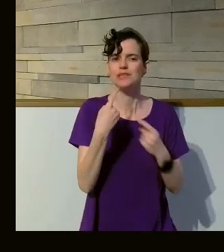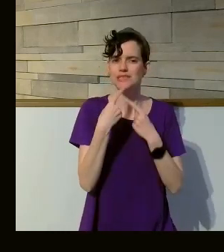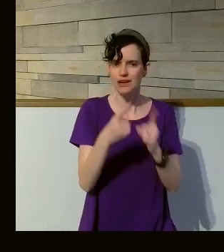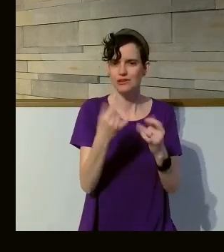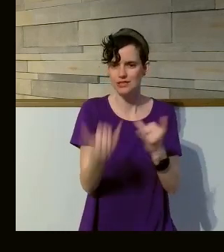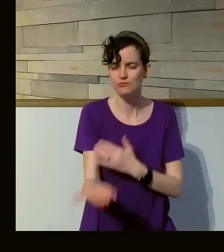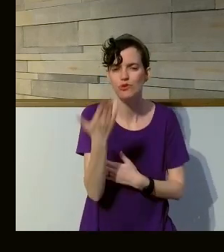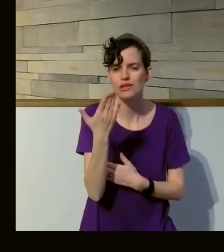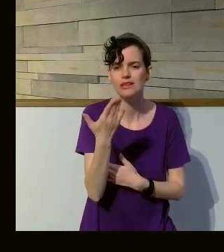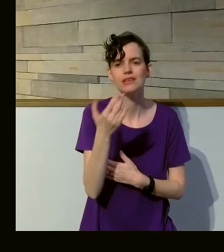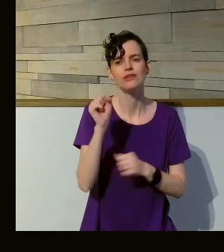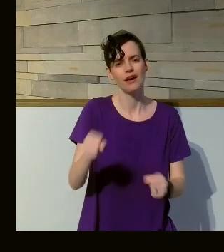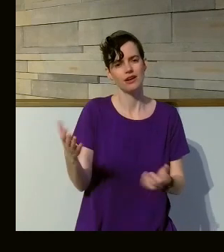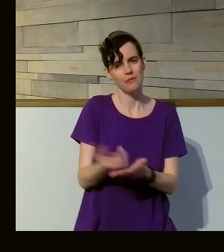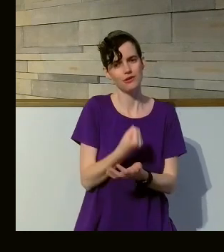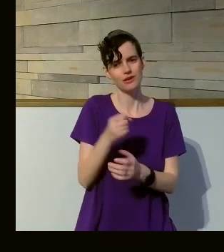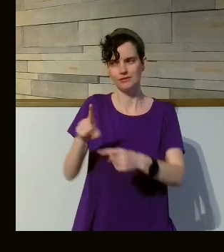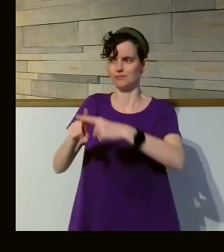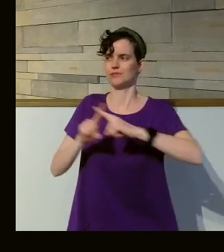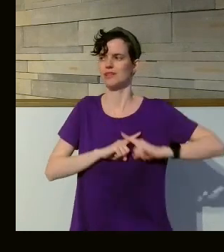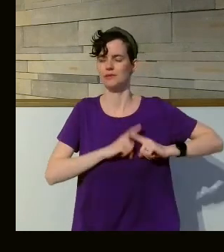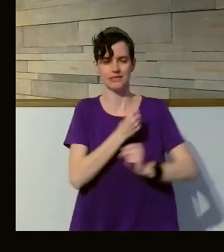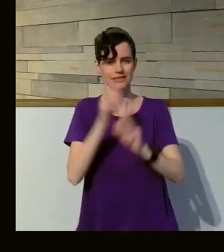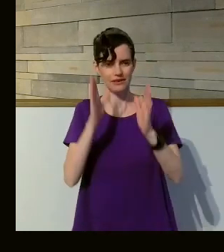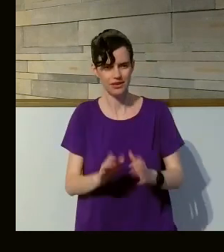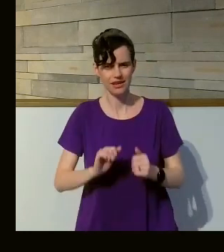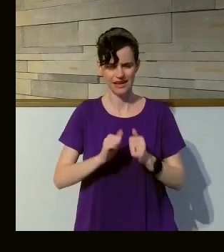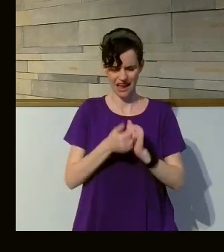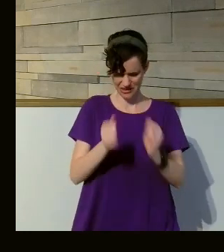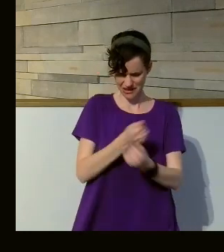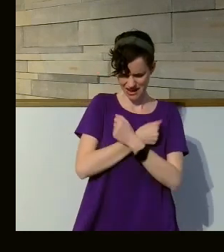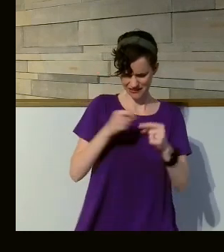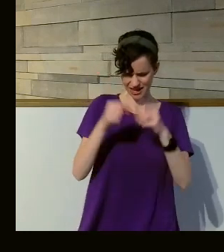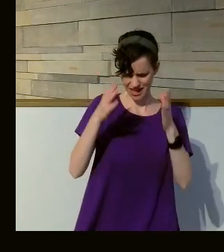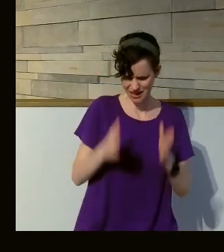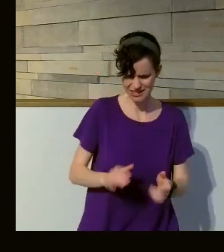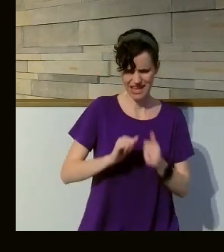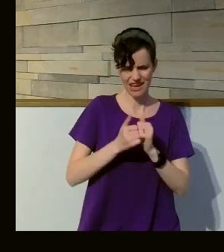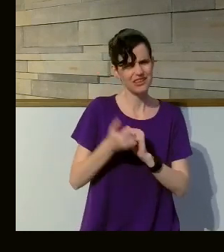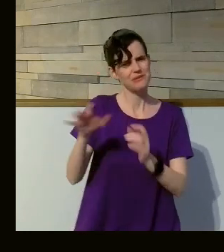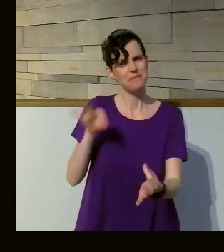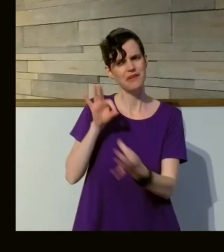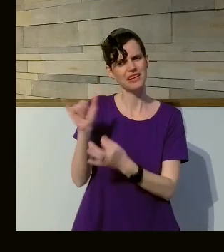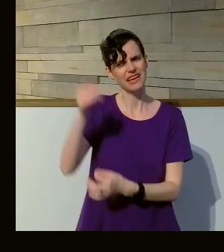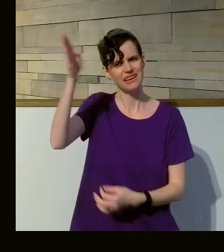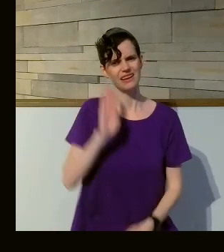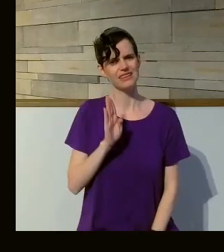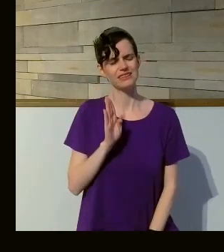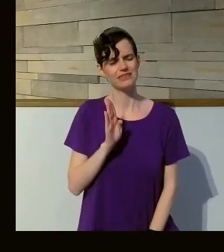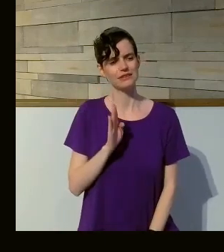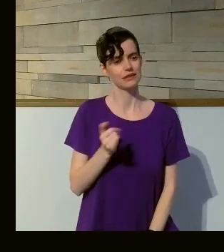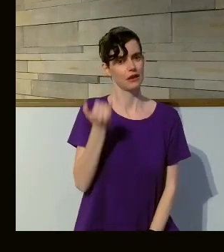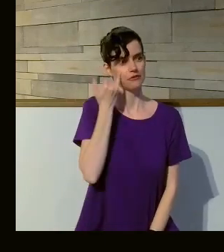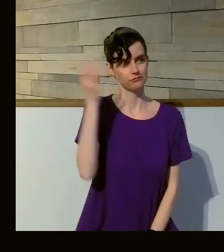give you an opportunity to receive Christ as your Savior. How can you love your enemies? How can you be perfect like God? If